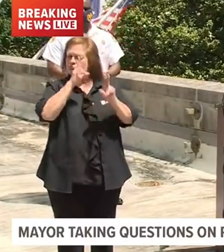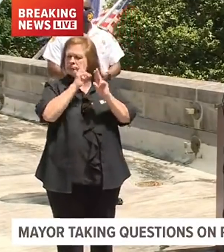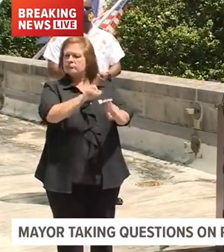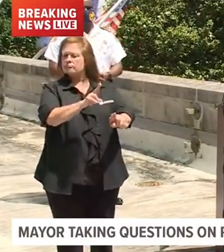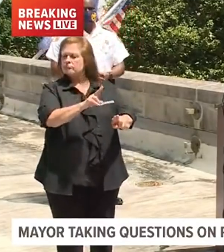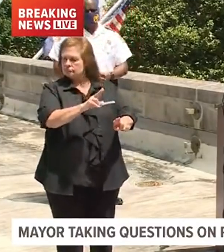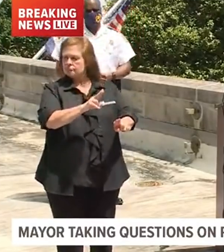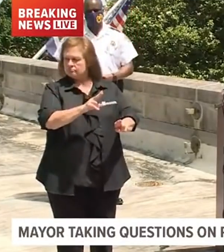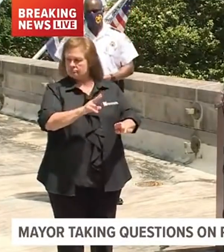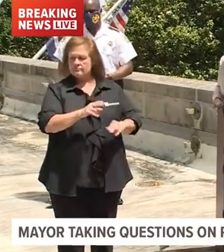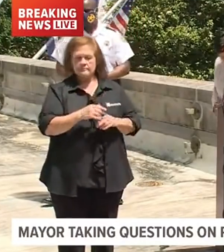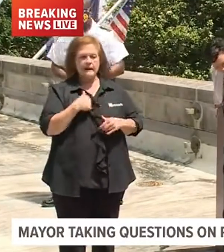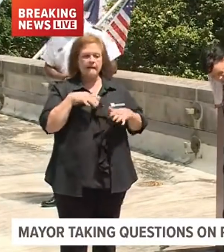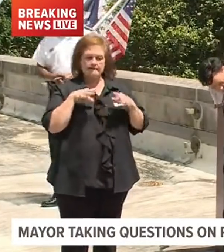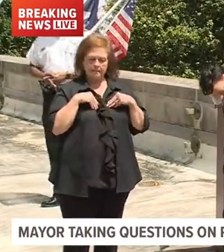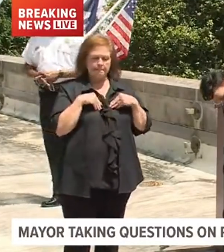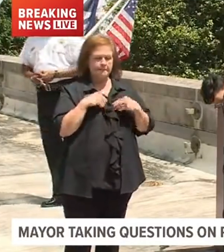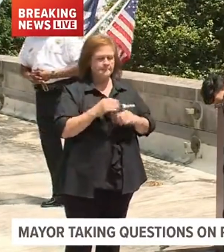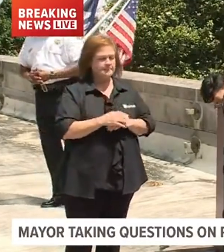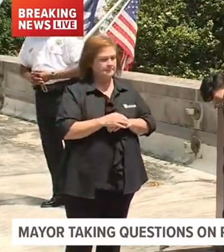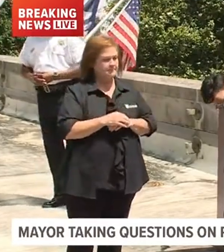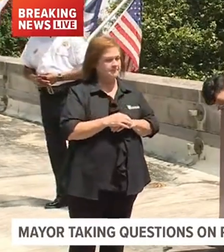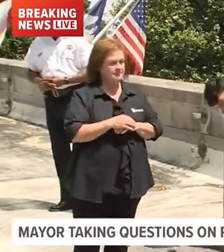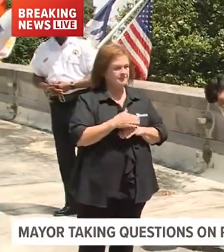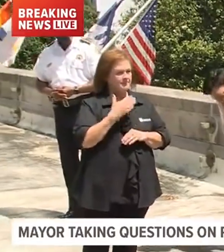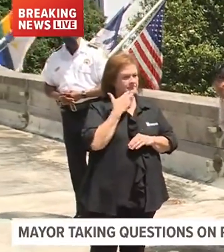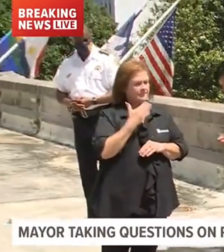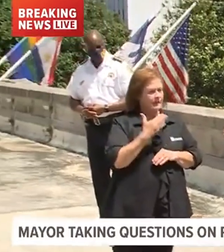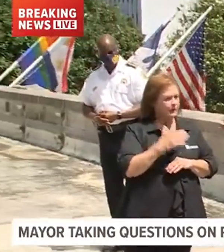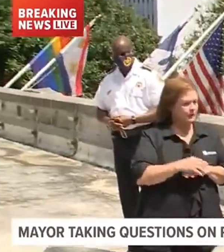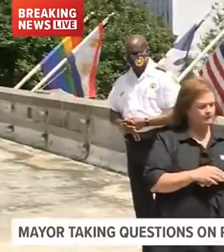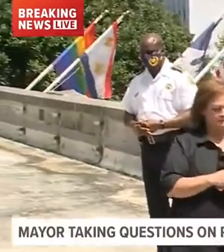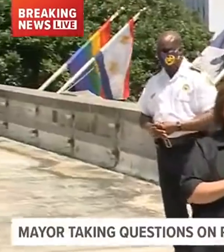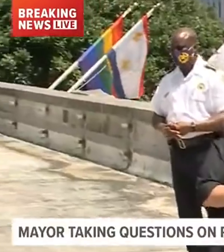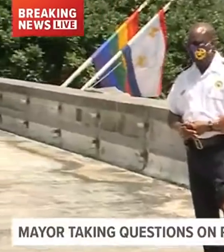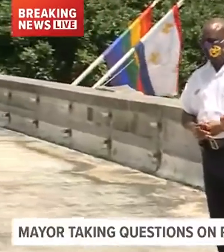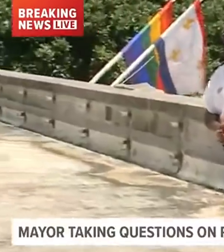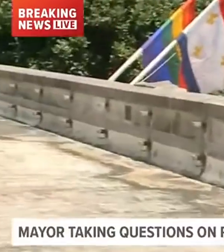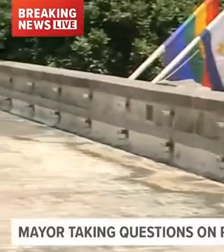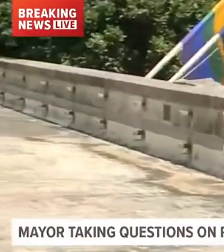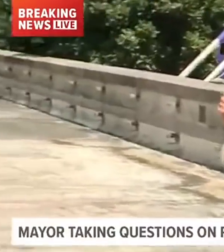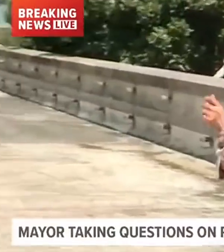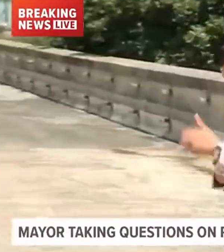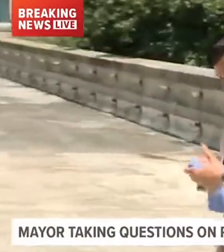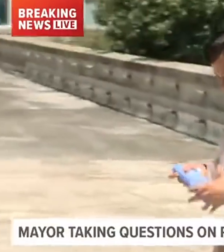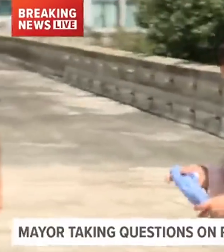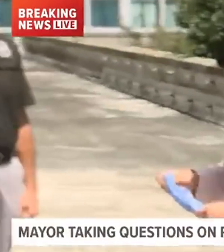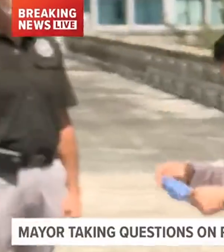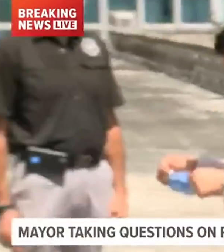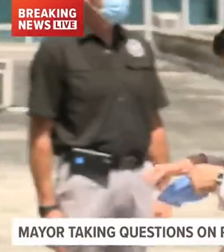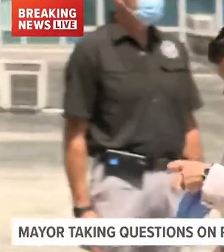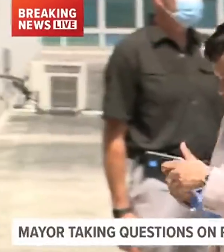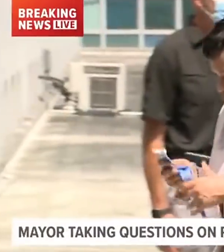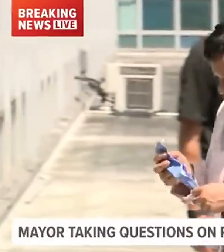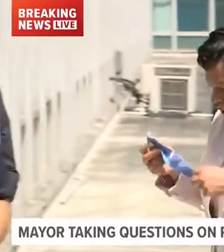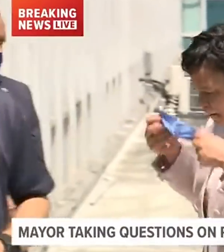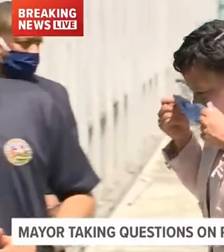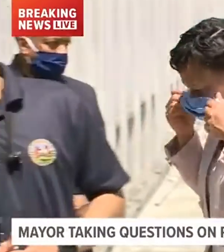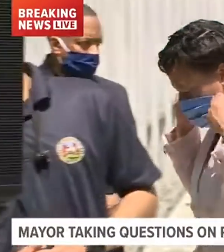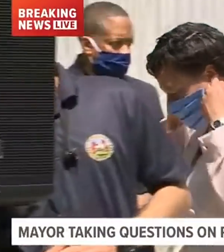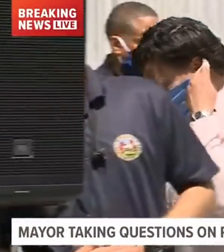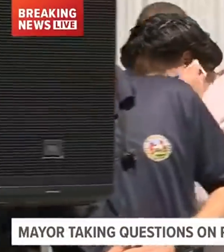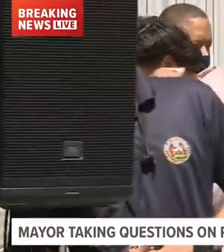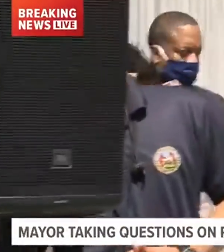you so much. You all have a good day. All right. You have been listening to Mayor Cantrell update the public on storm preps